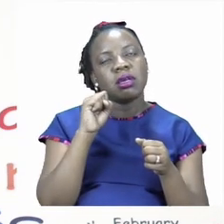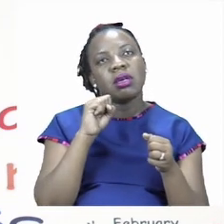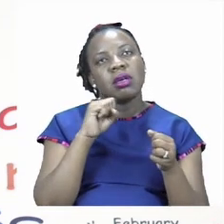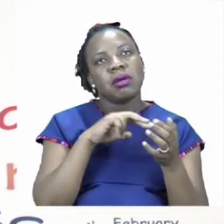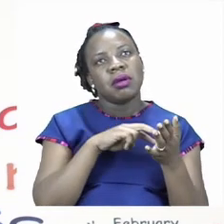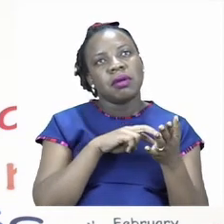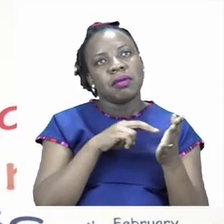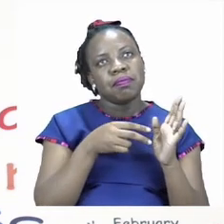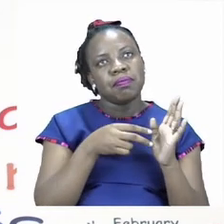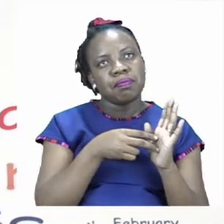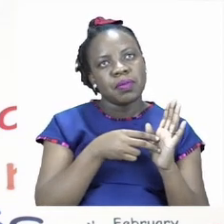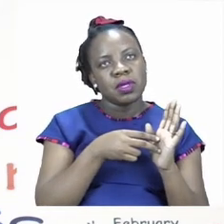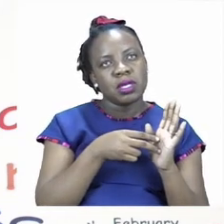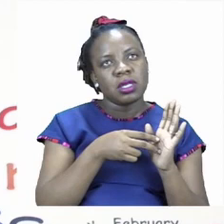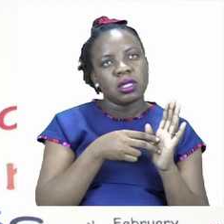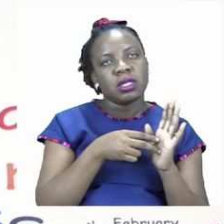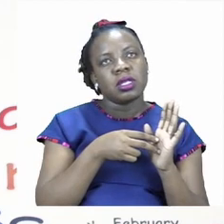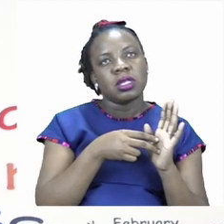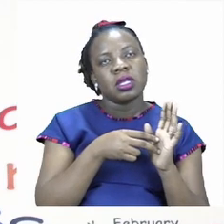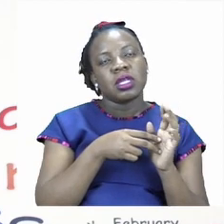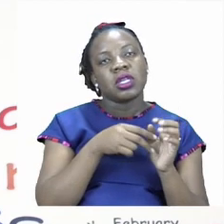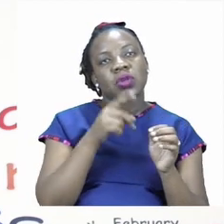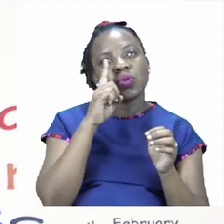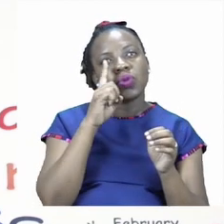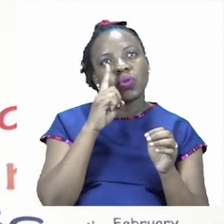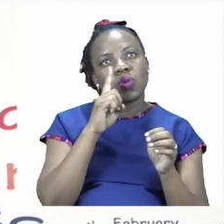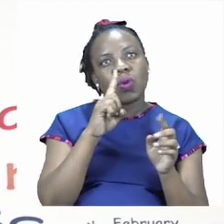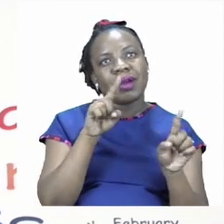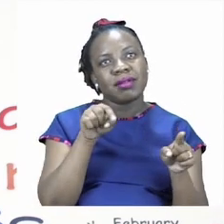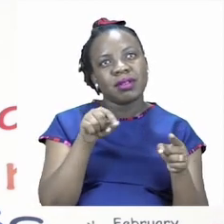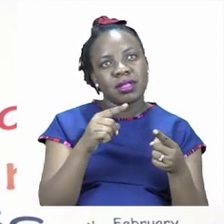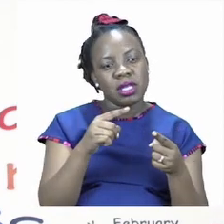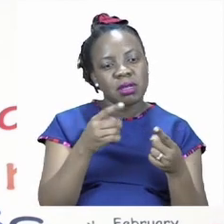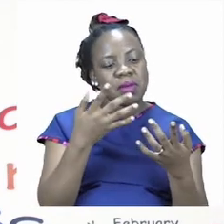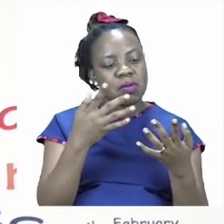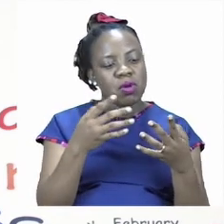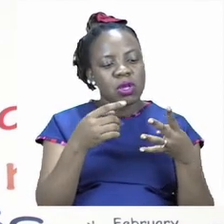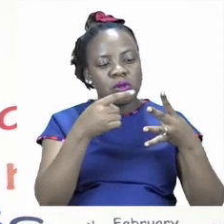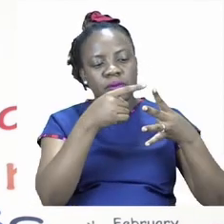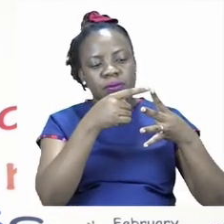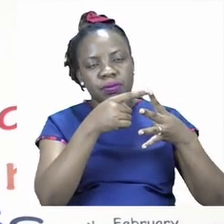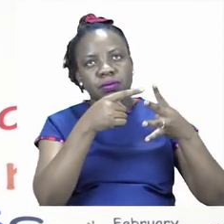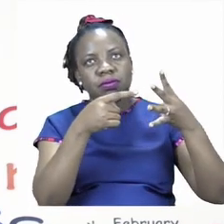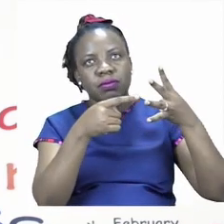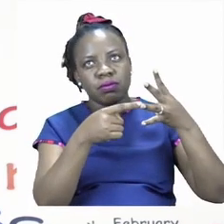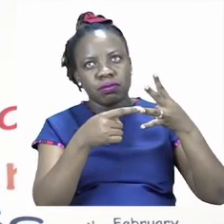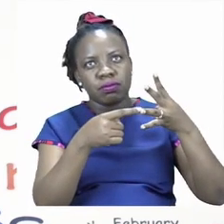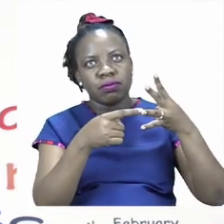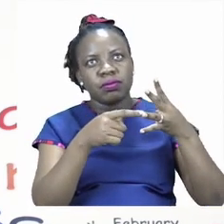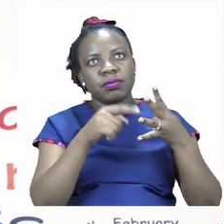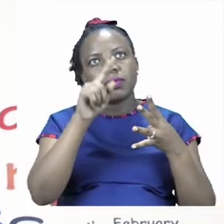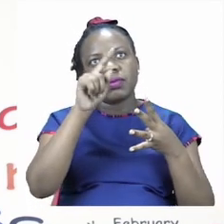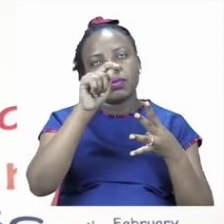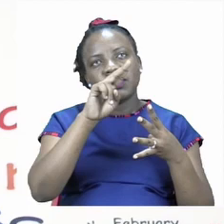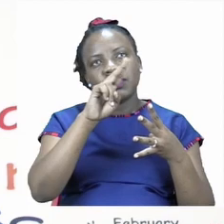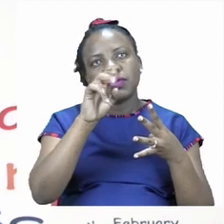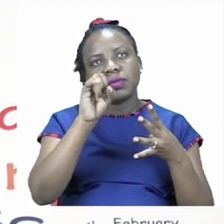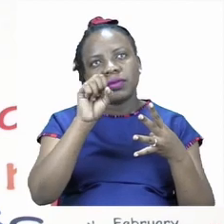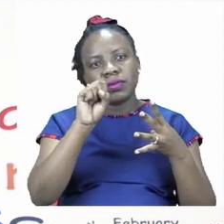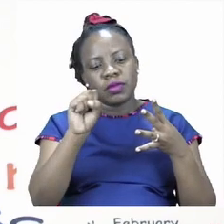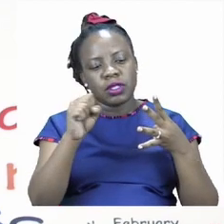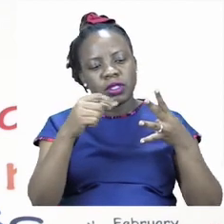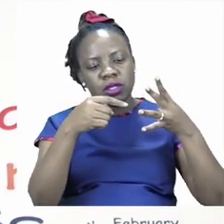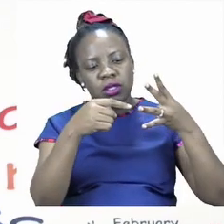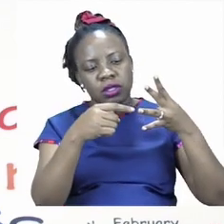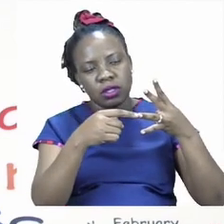use those or these. Instead, we can use this or that. Now, how do